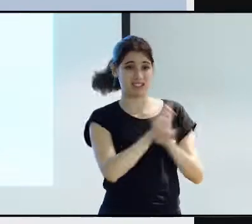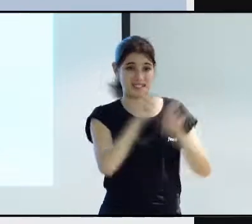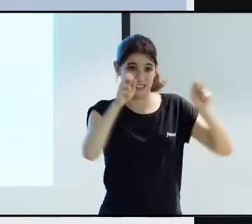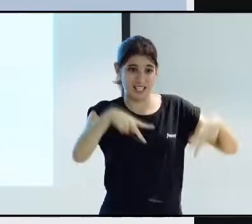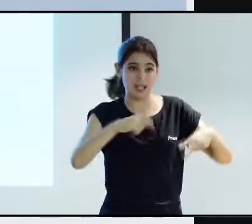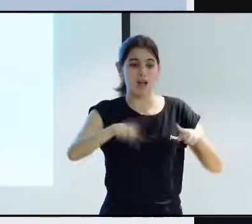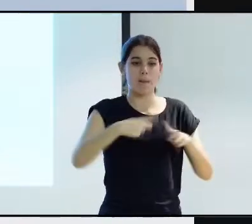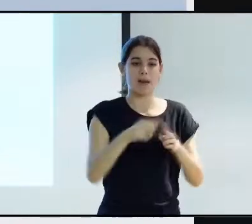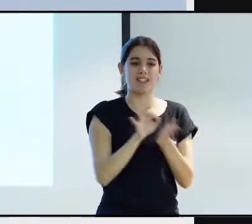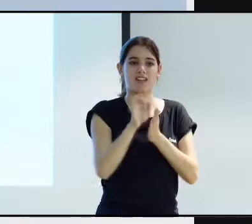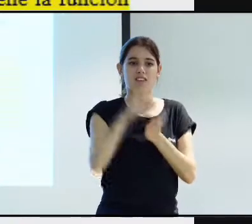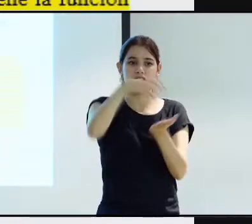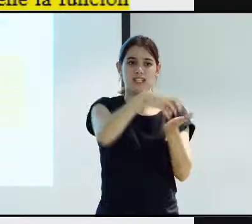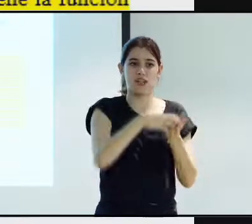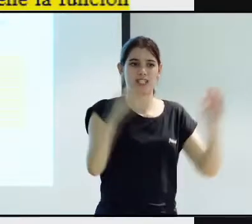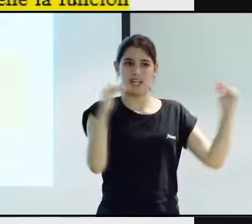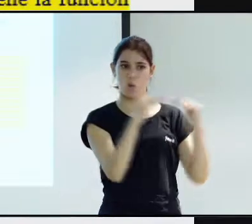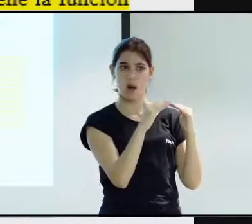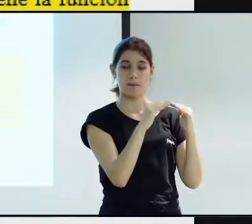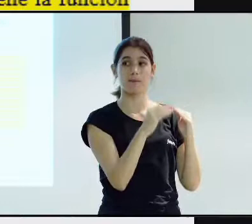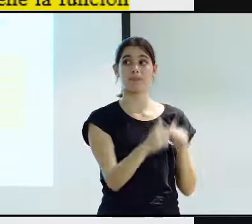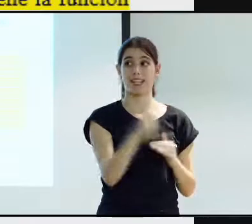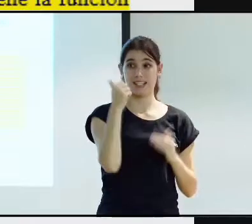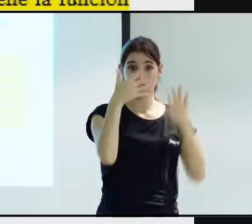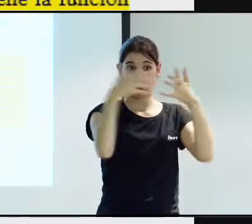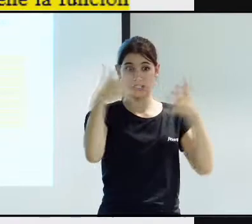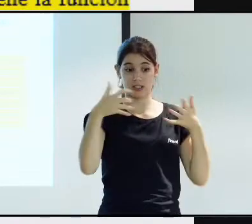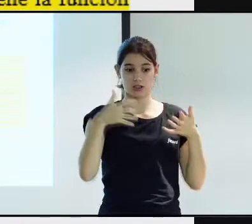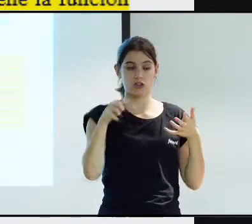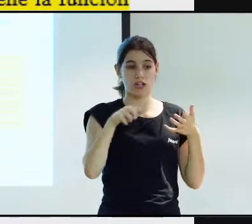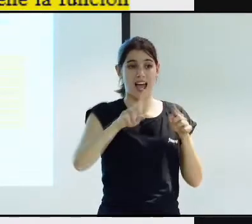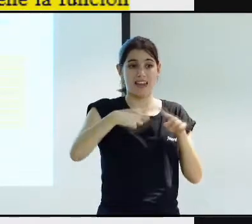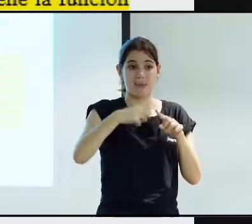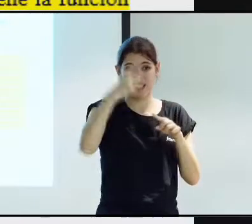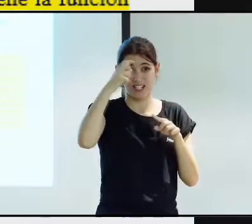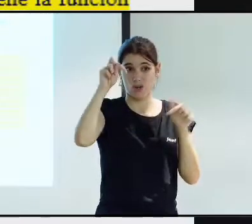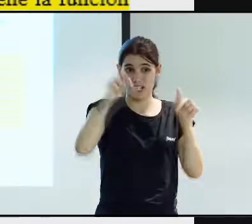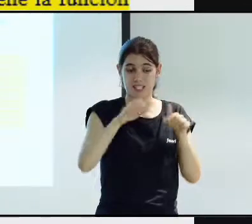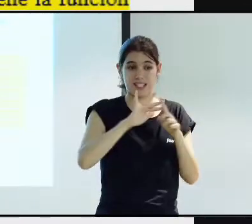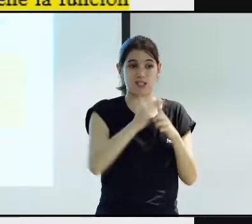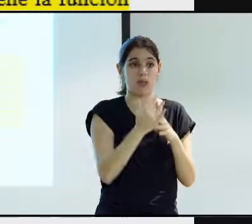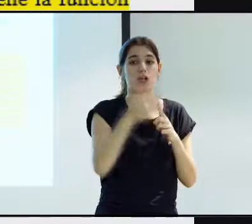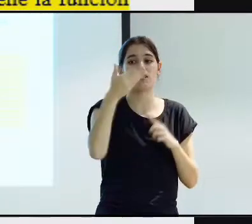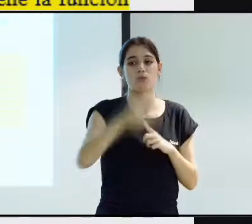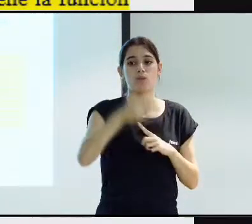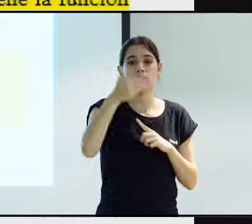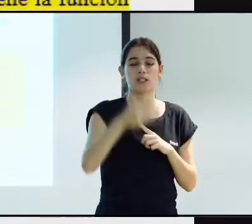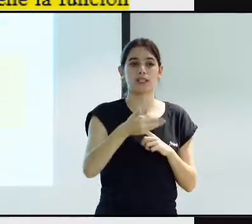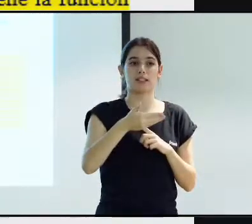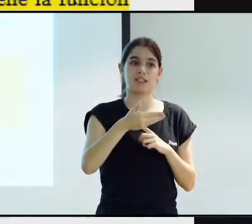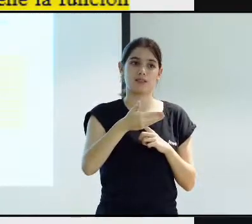leave their communities, and that they will enjoy the same services and installations as everyone else. We think that in this case